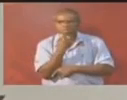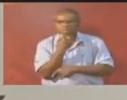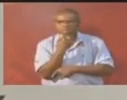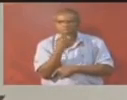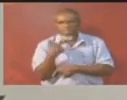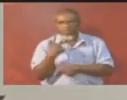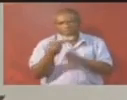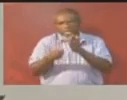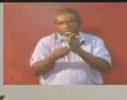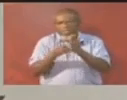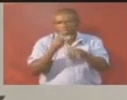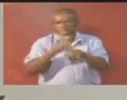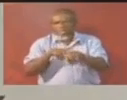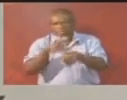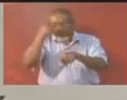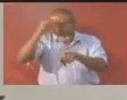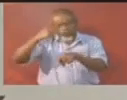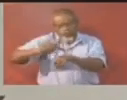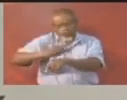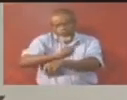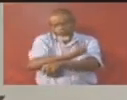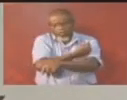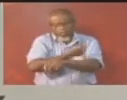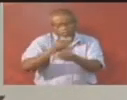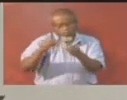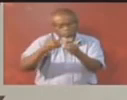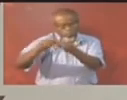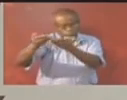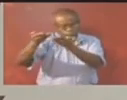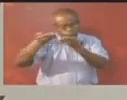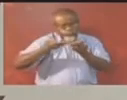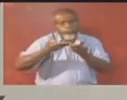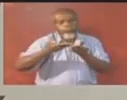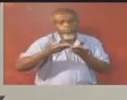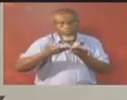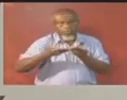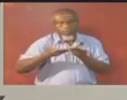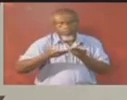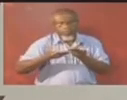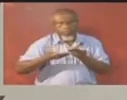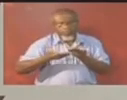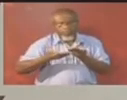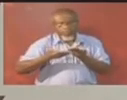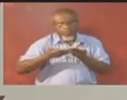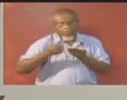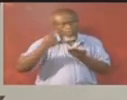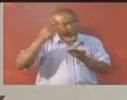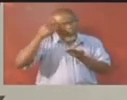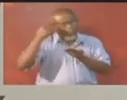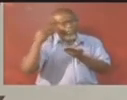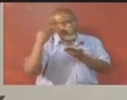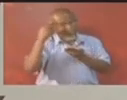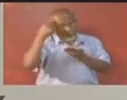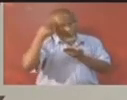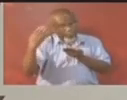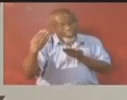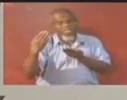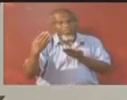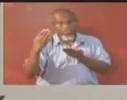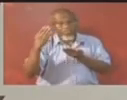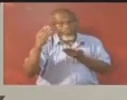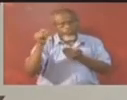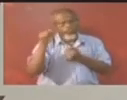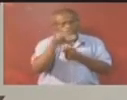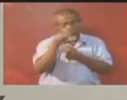timing for additional batches and doses of vaccination. And I believe that the important thing to note at this point is